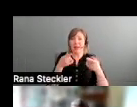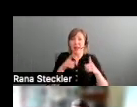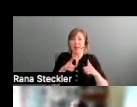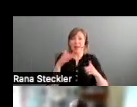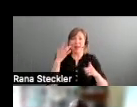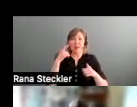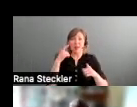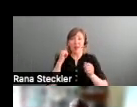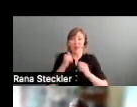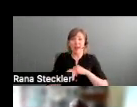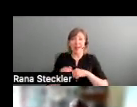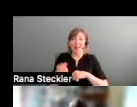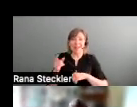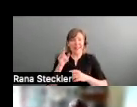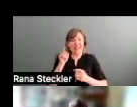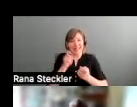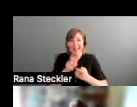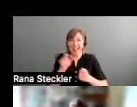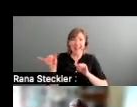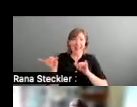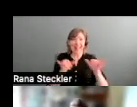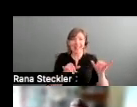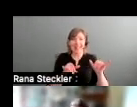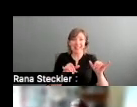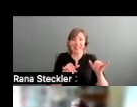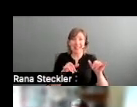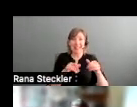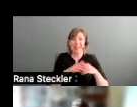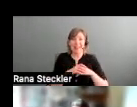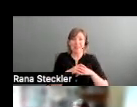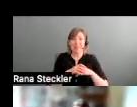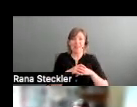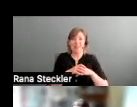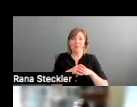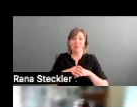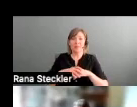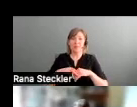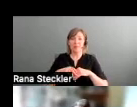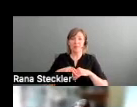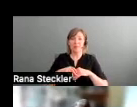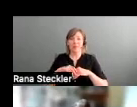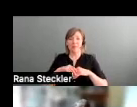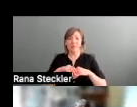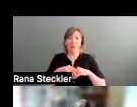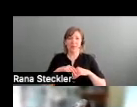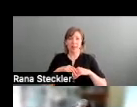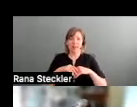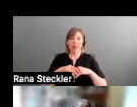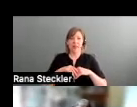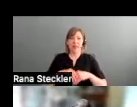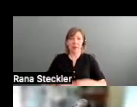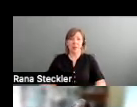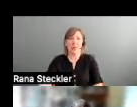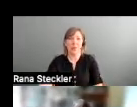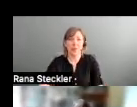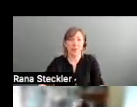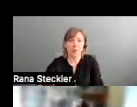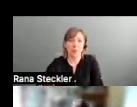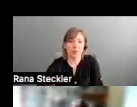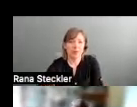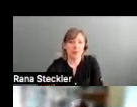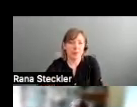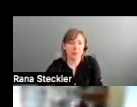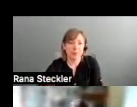California that just passed. That's exactly what it did. And so I want to say, you know, kind of two things to